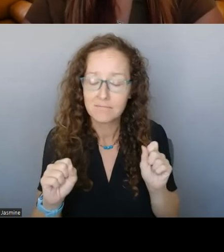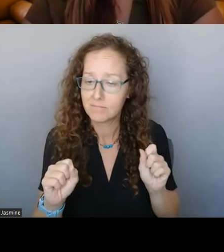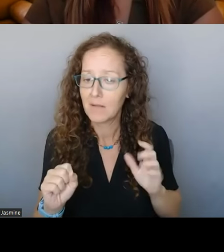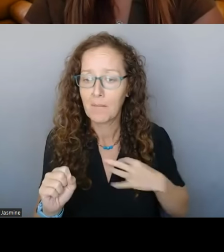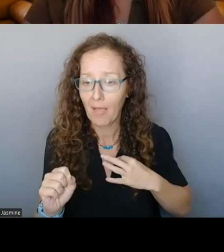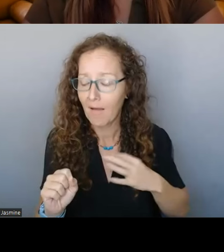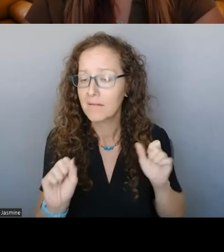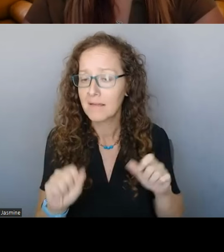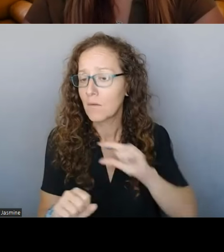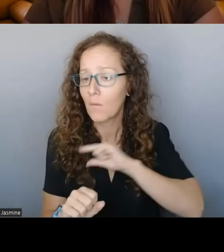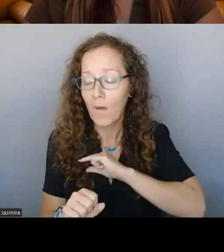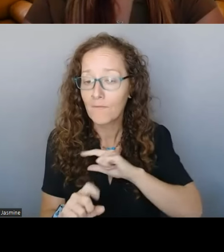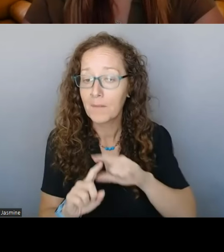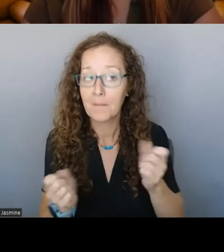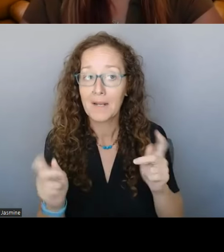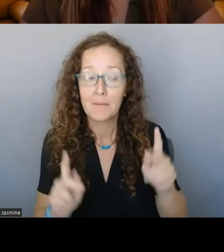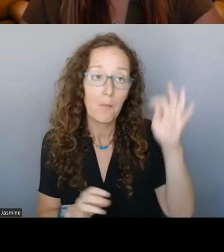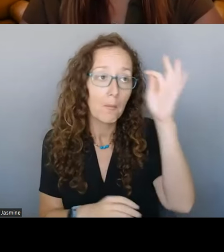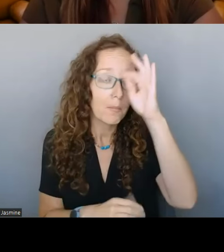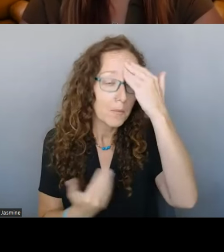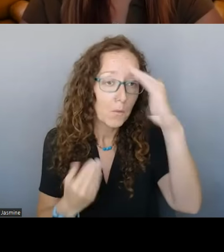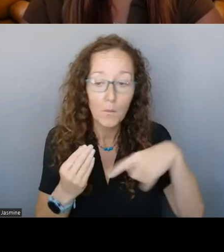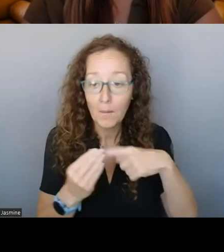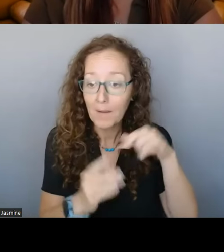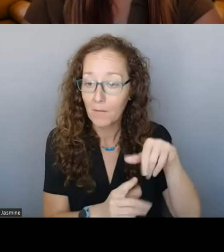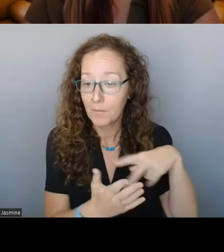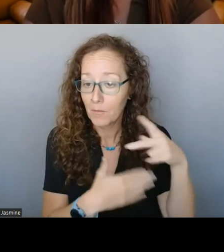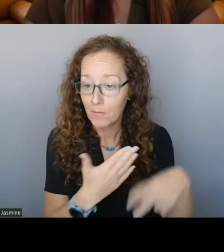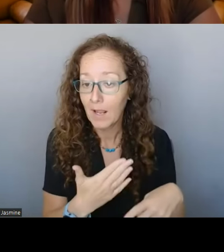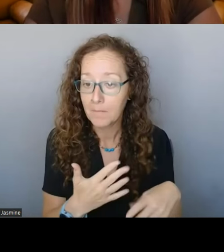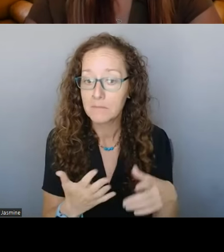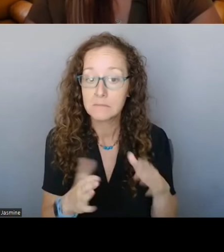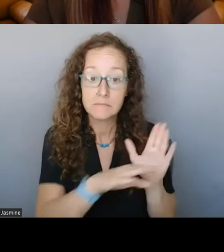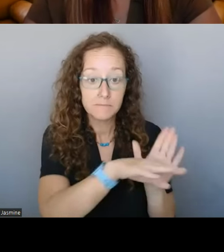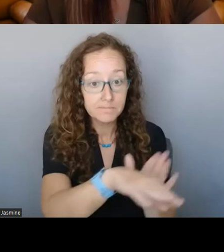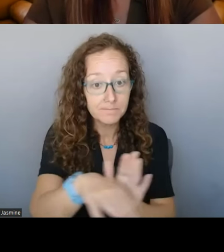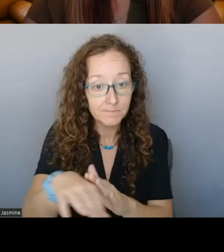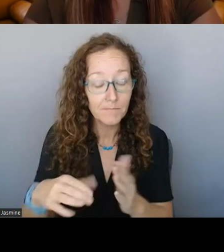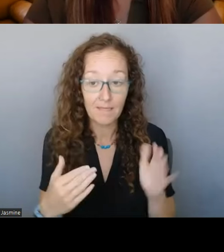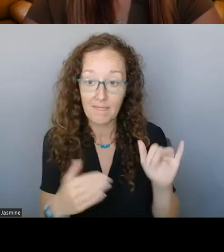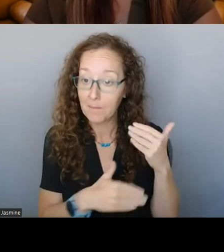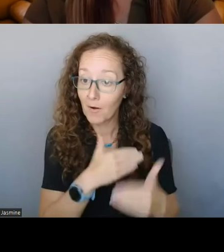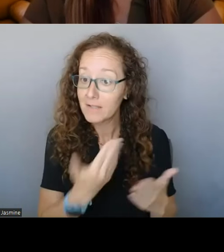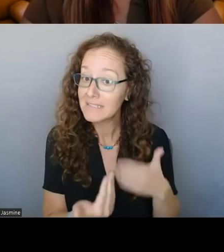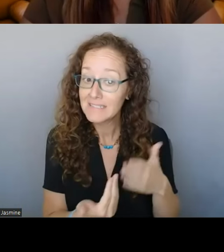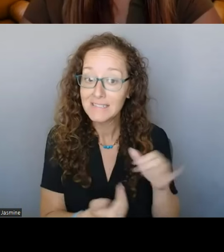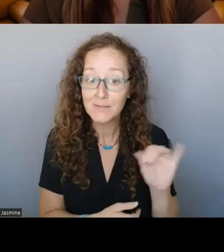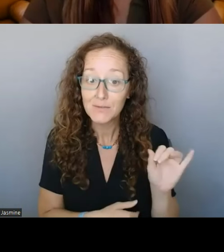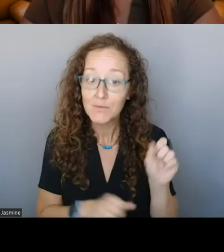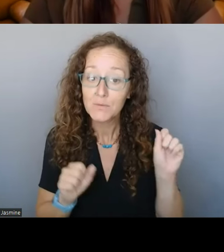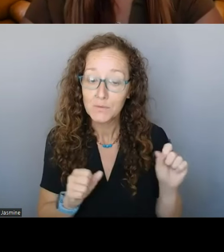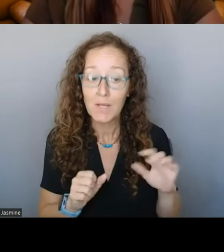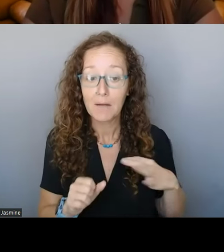it's available or they think they might not be eligible. So it's a very easy process to apply for this